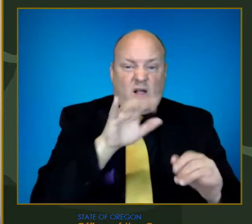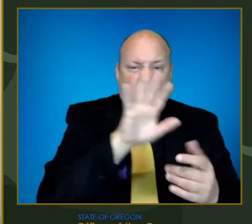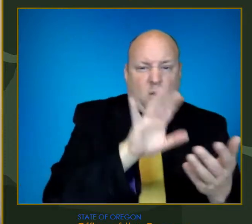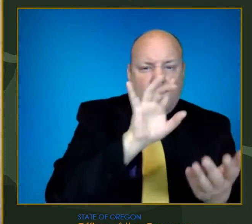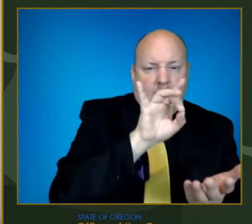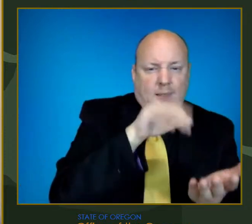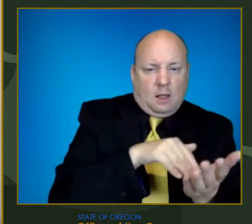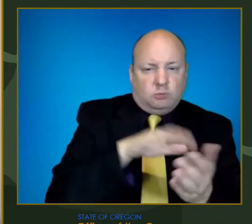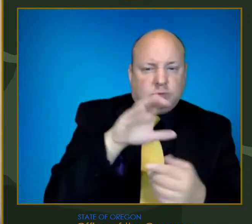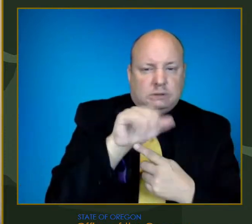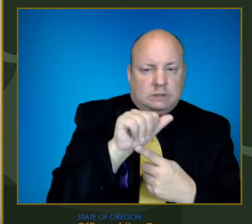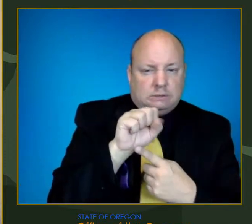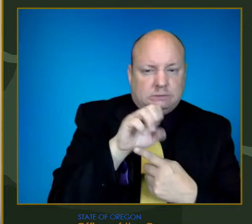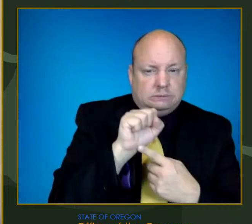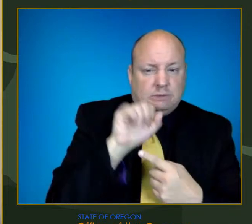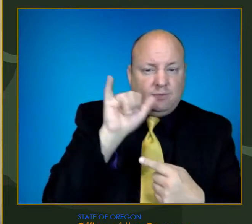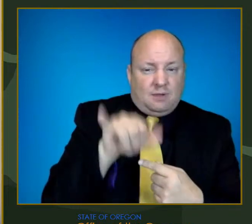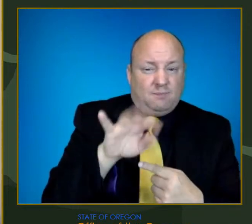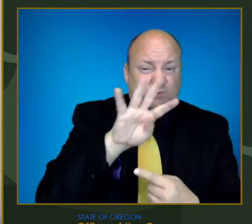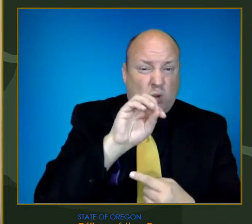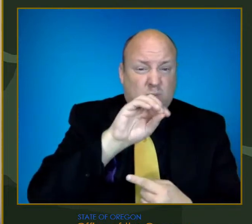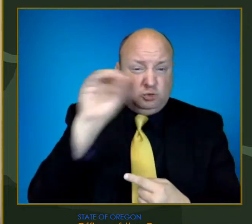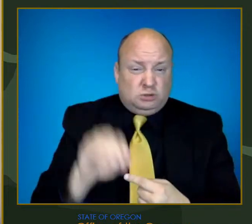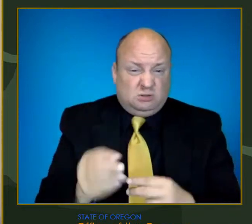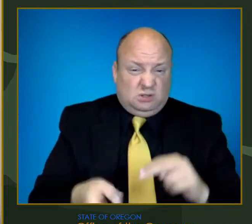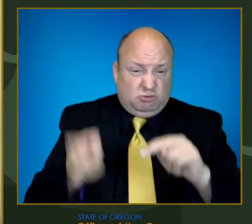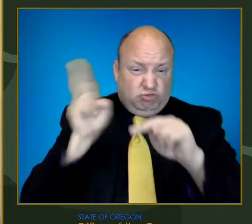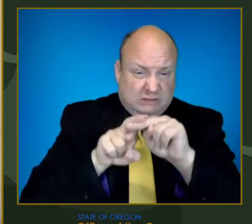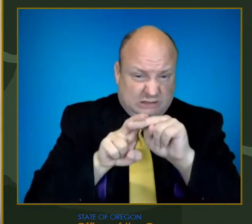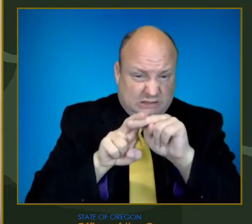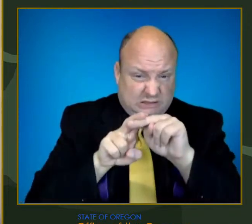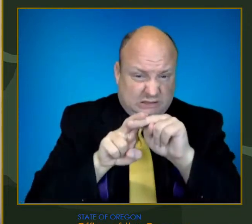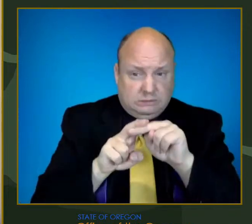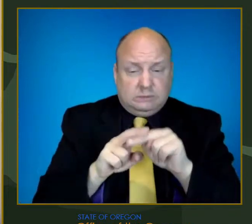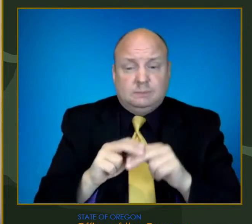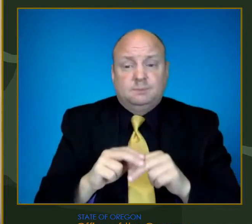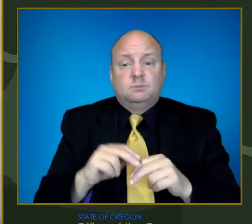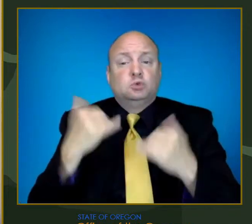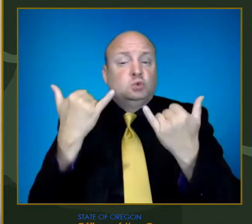before. Today, we're reporting